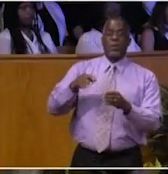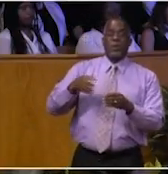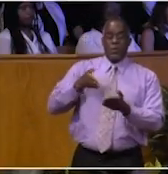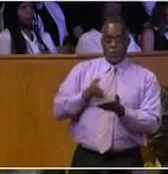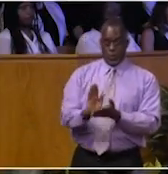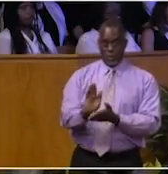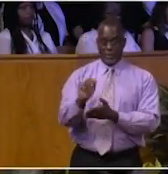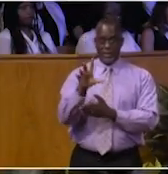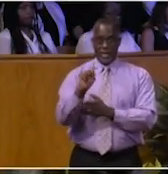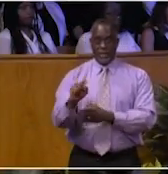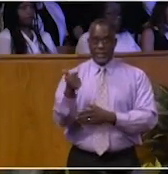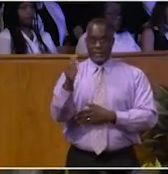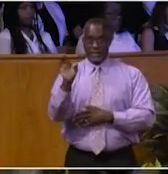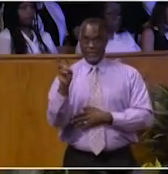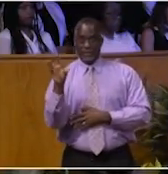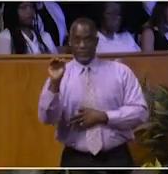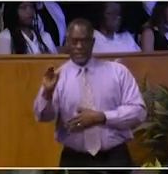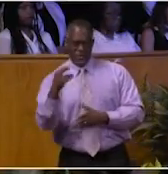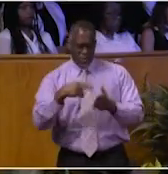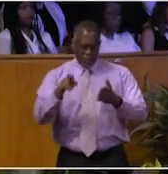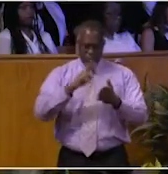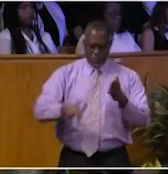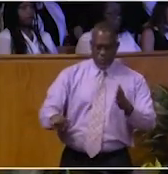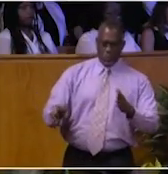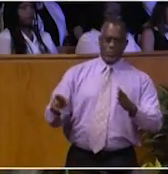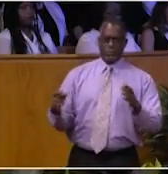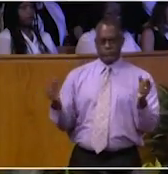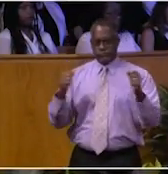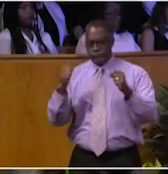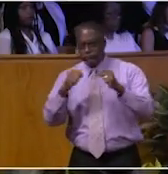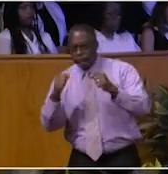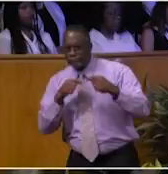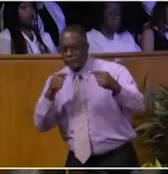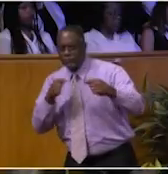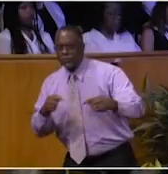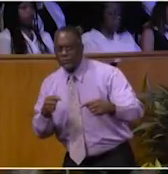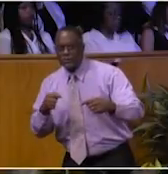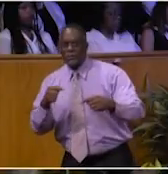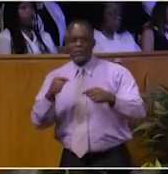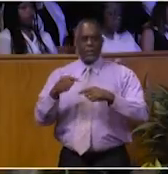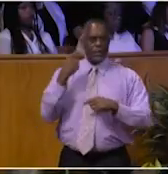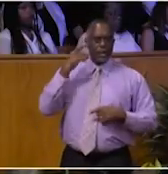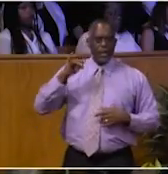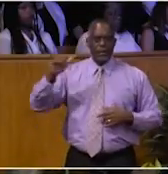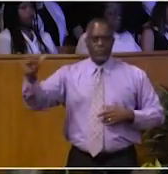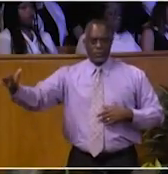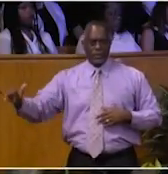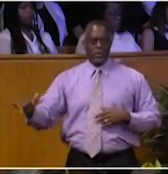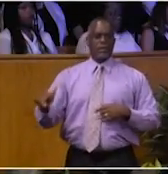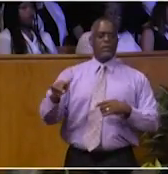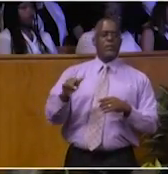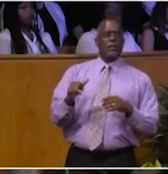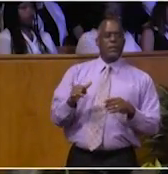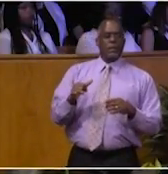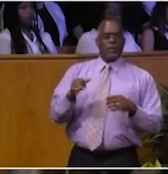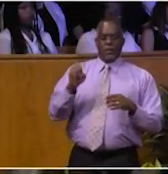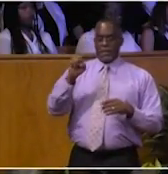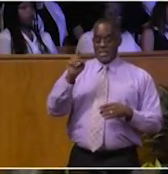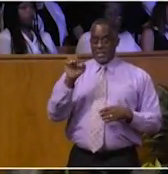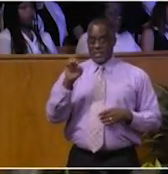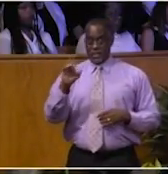1965, the 50th anniversary of the race riots in California, and the issuance of Executive Order 11246.